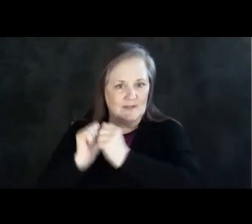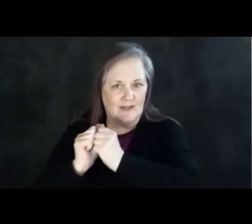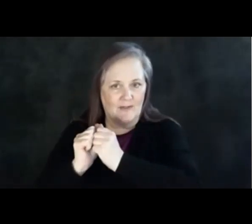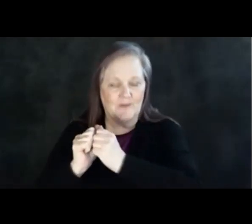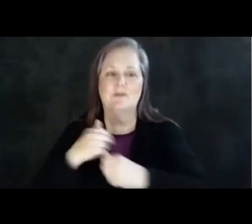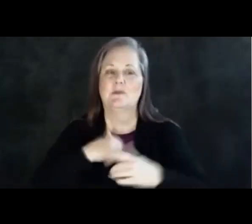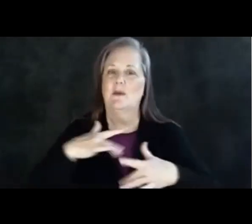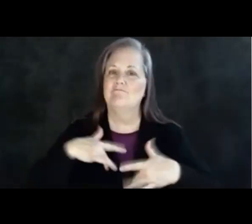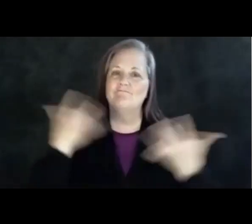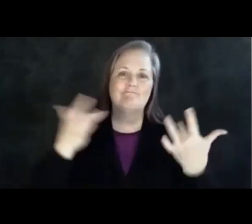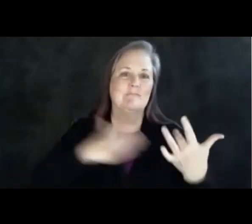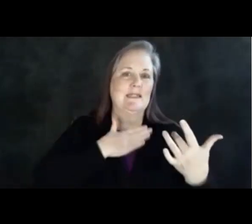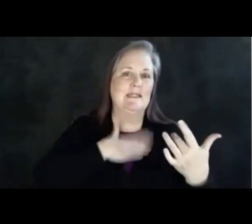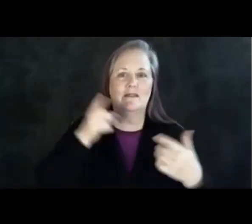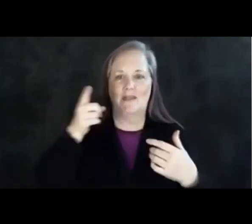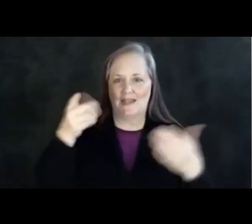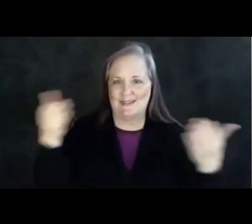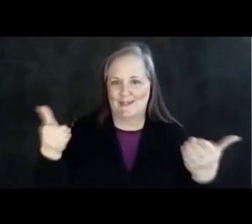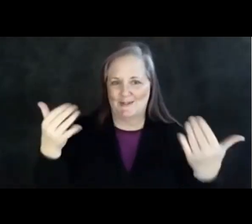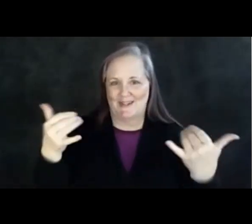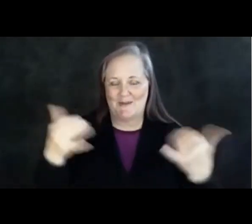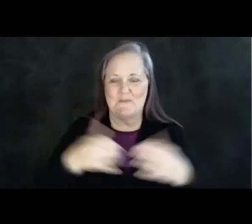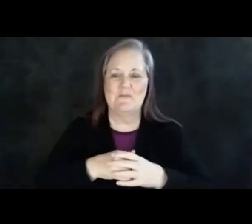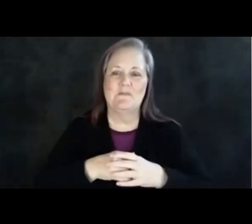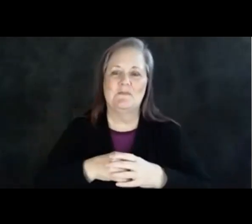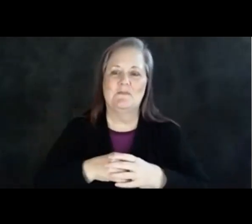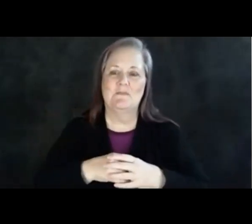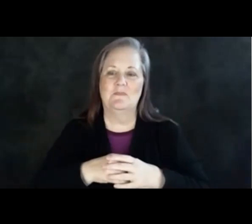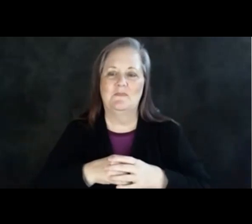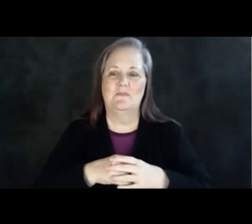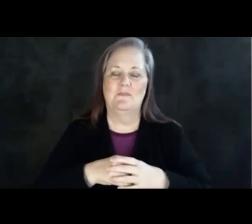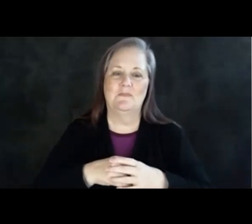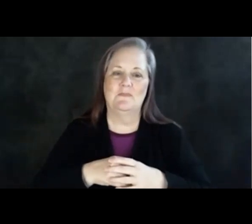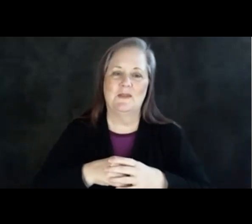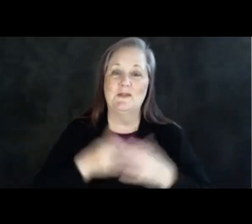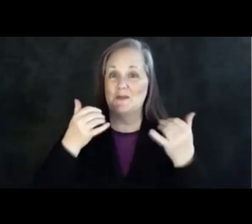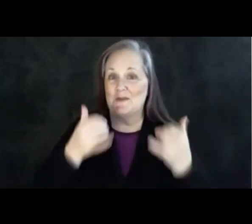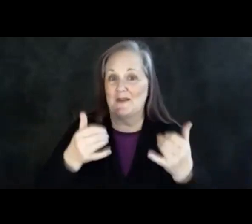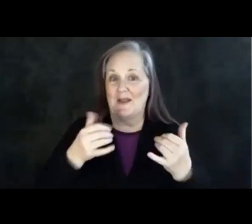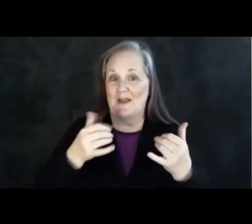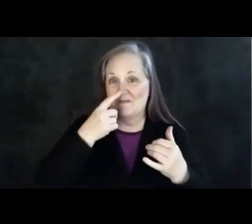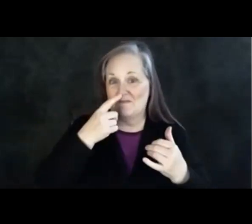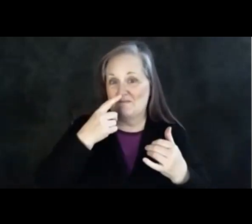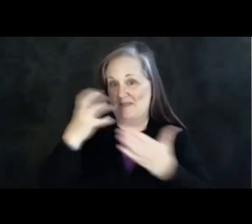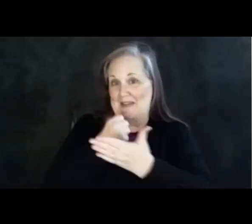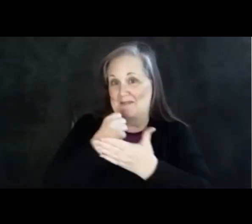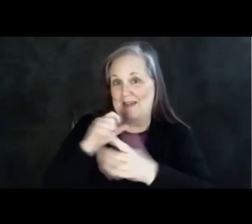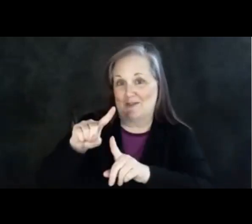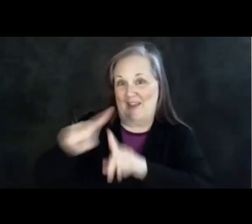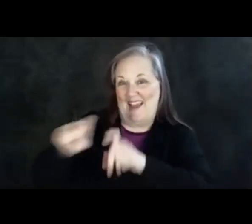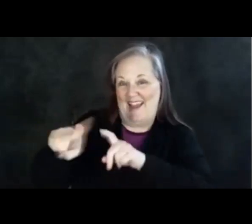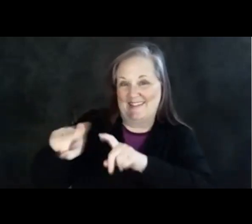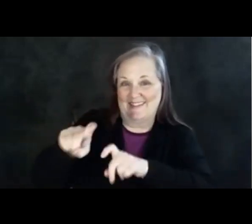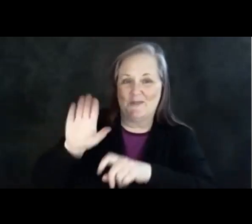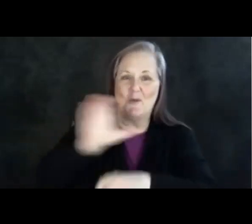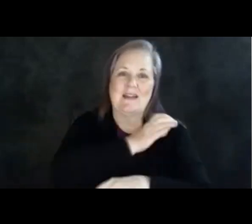pleased that he's joining us tonight. And I'd like to ask that you take the advantage of asking him all your